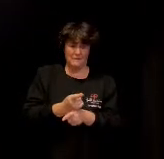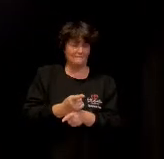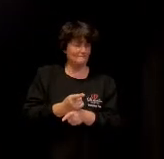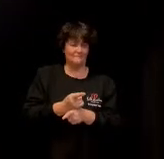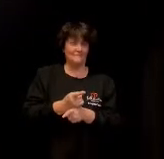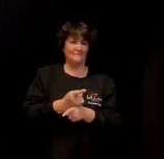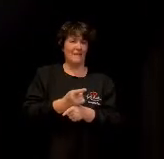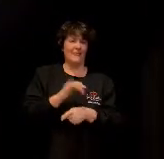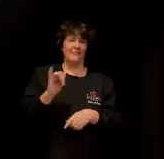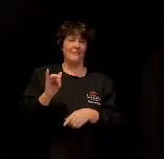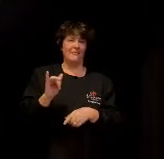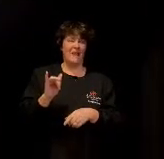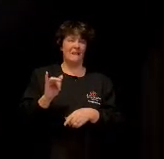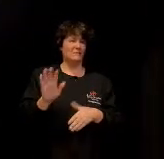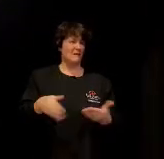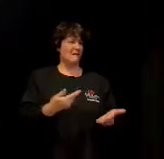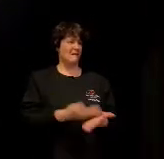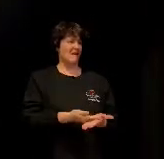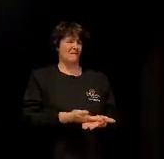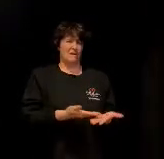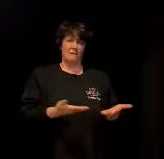I mean, it's everywhere.